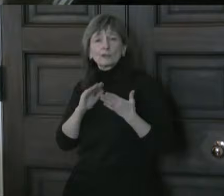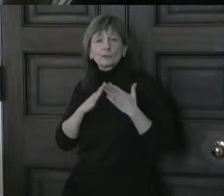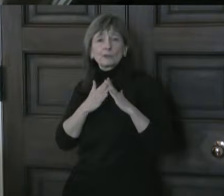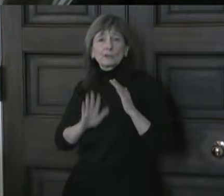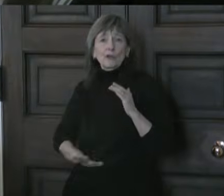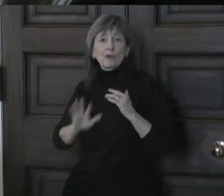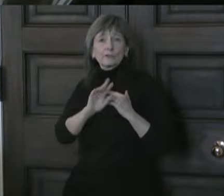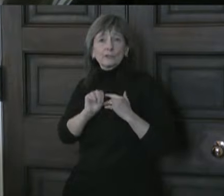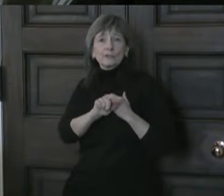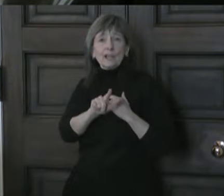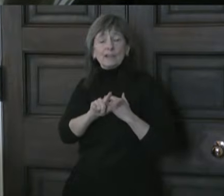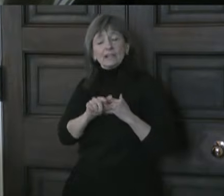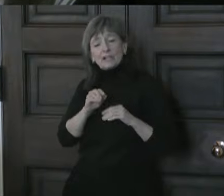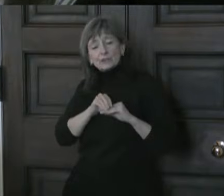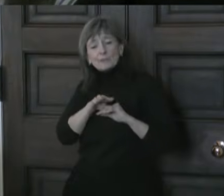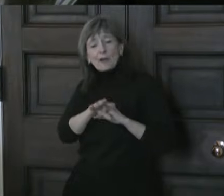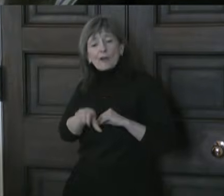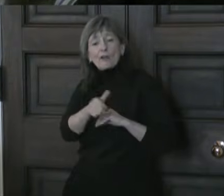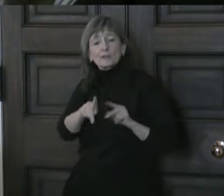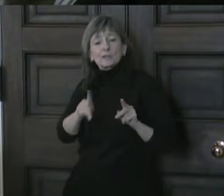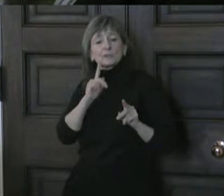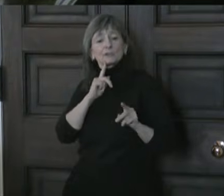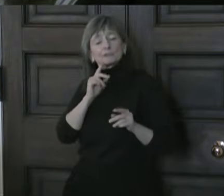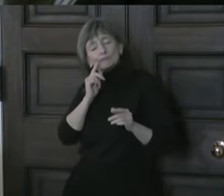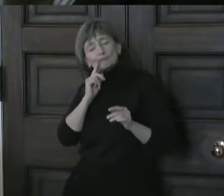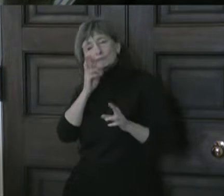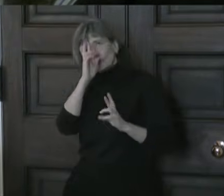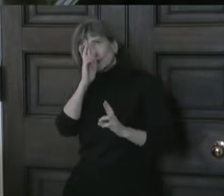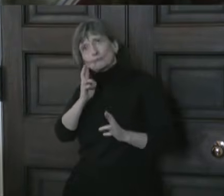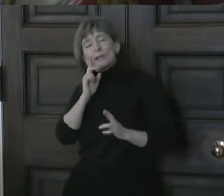inspired others to take pride in the stories that shape us.